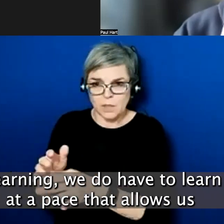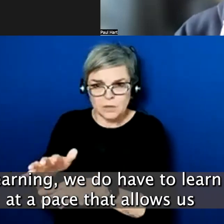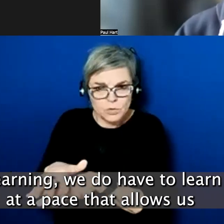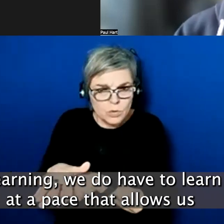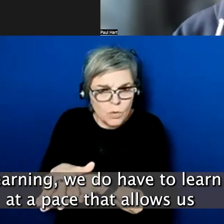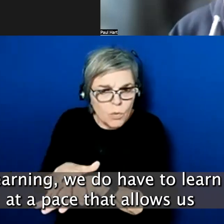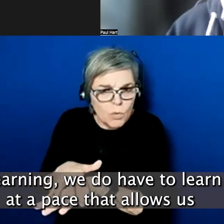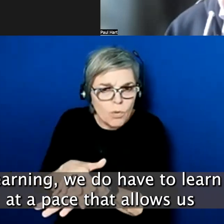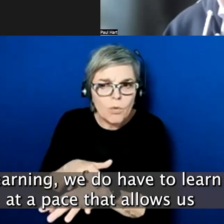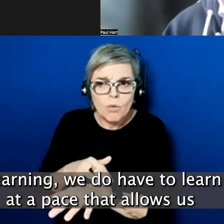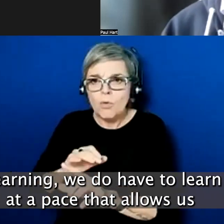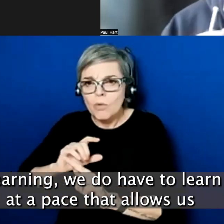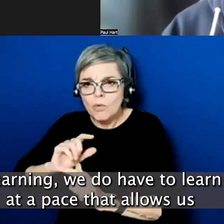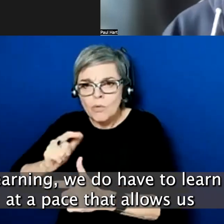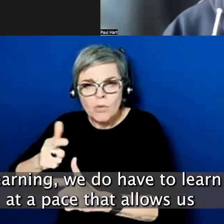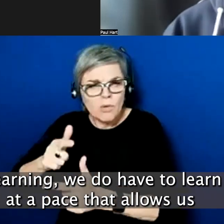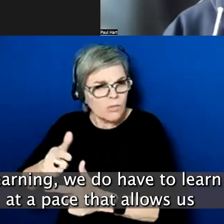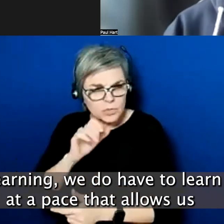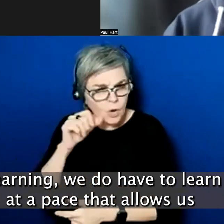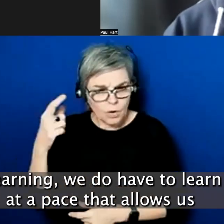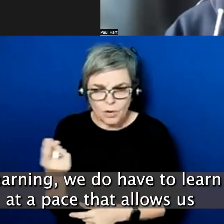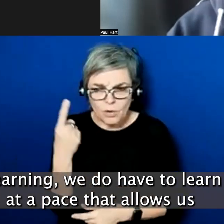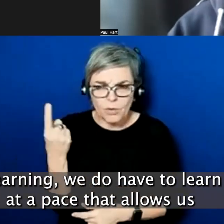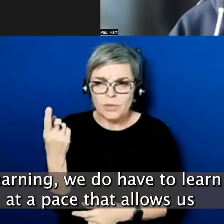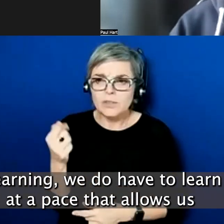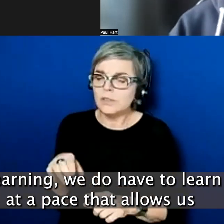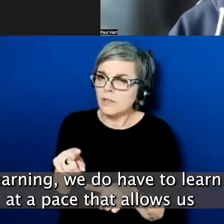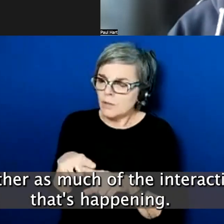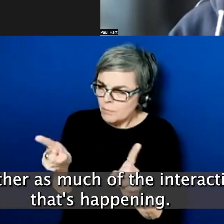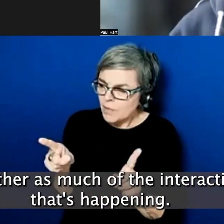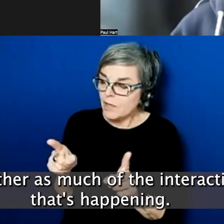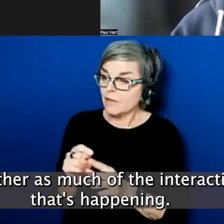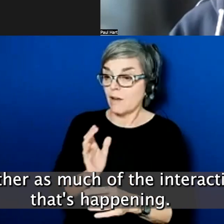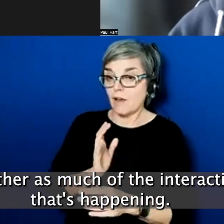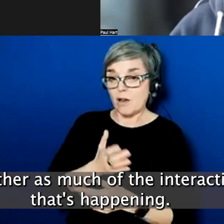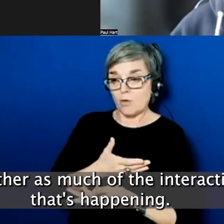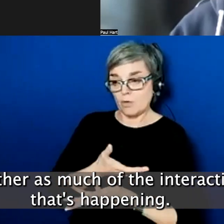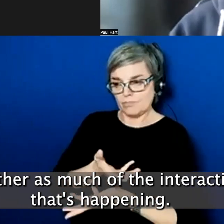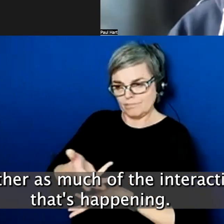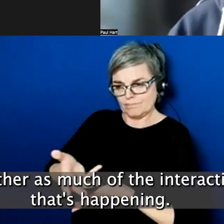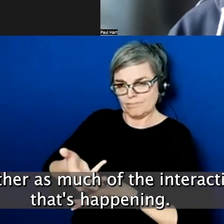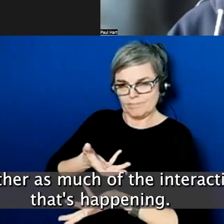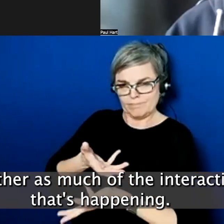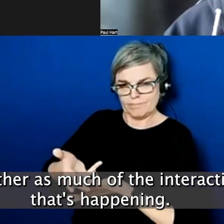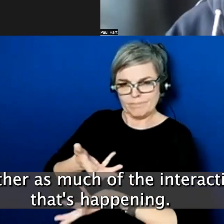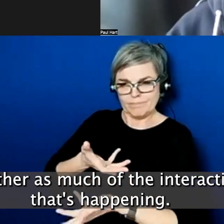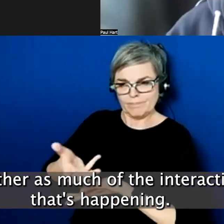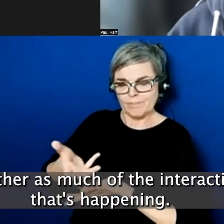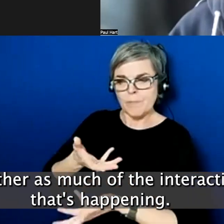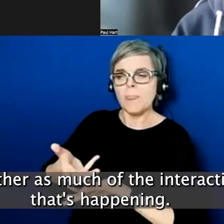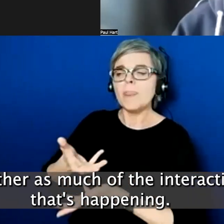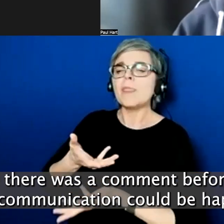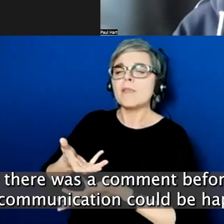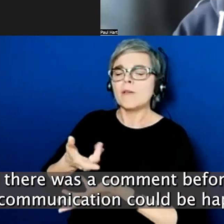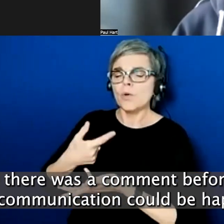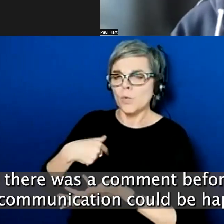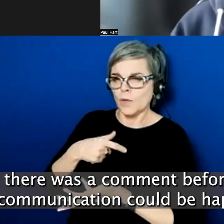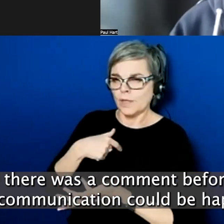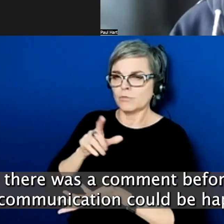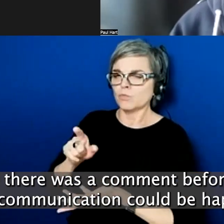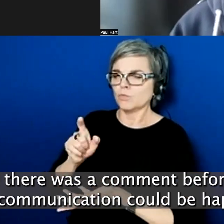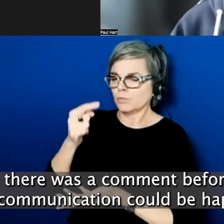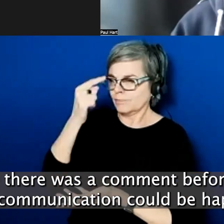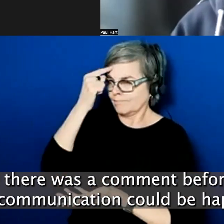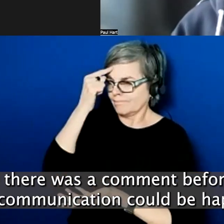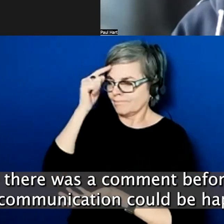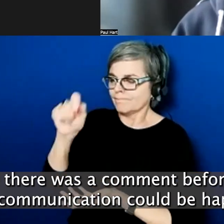do have to learn to go at a pace that allows us to gather as much of the interaction that's happening. And there